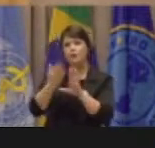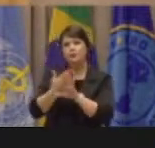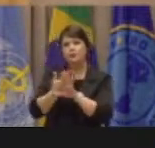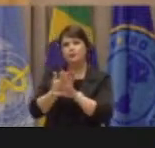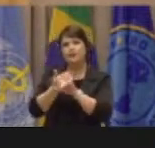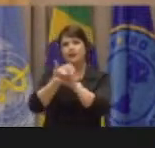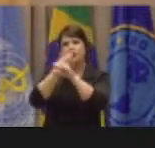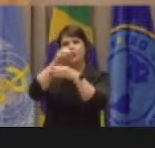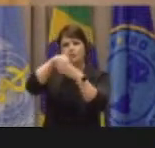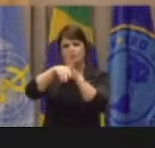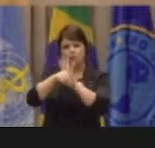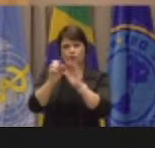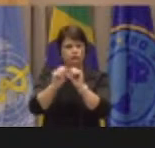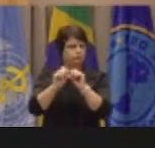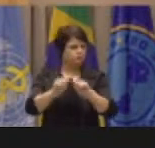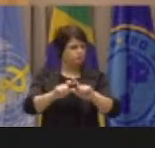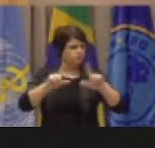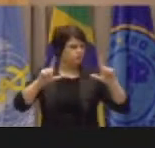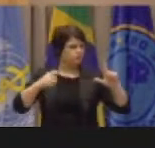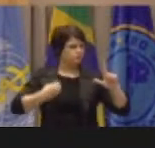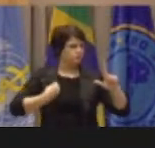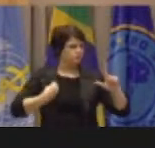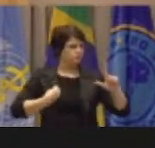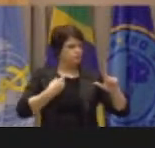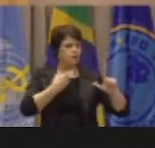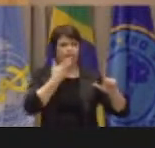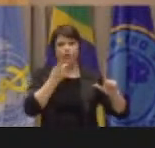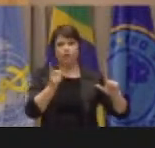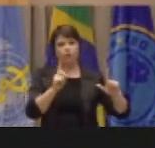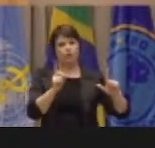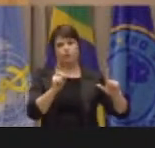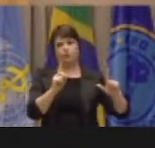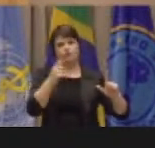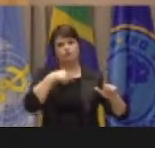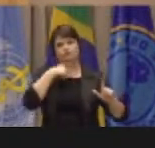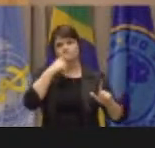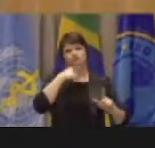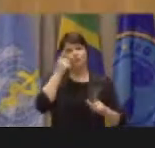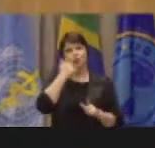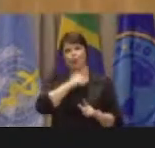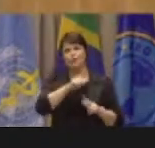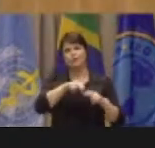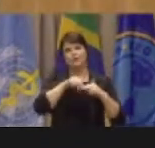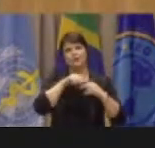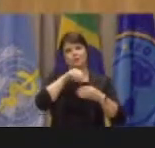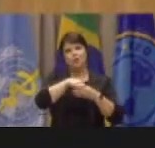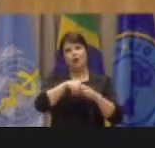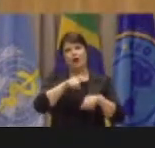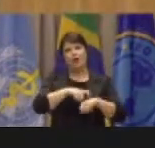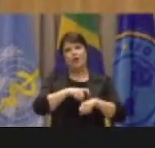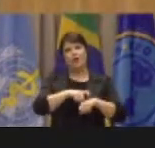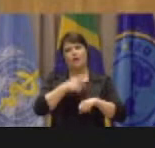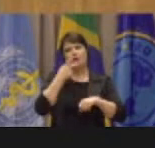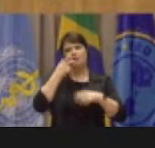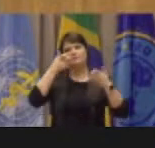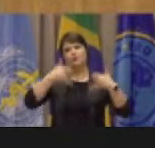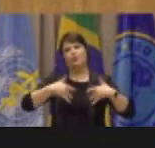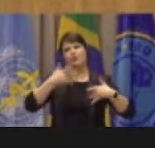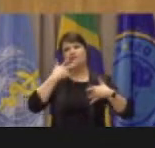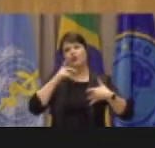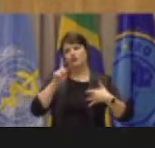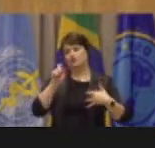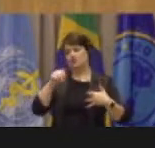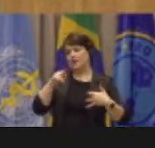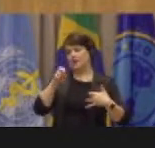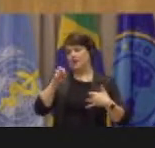Technical team, can you put in the screen? He said that he could not,